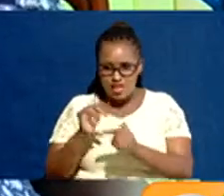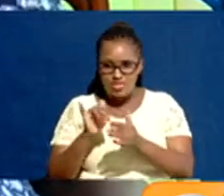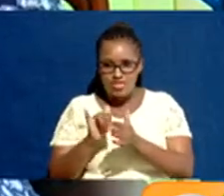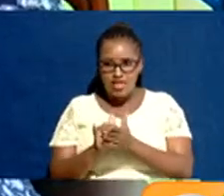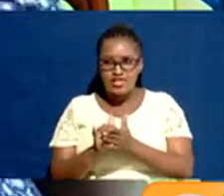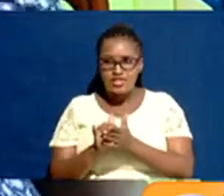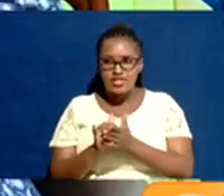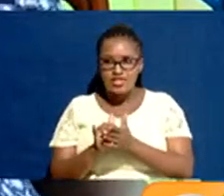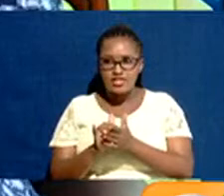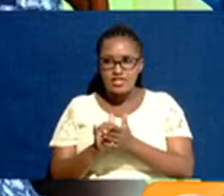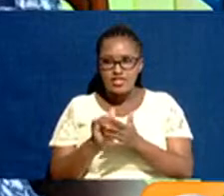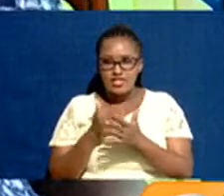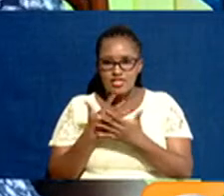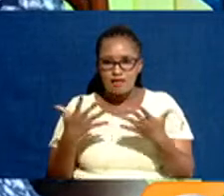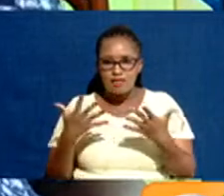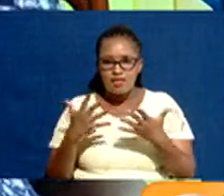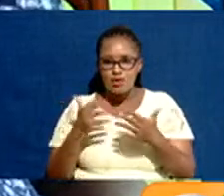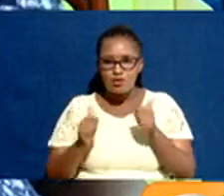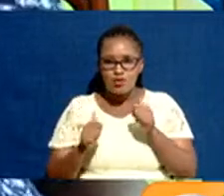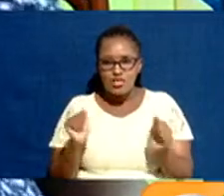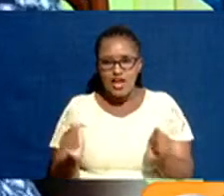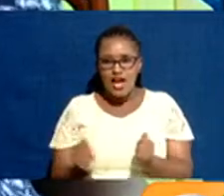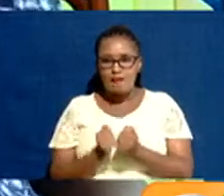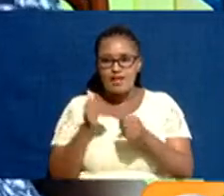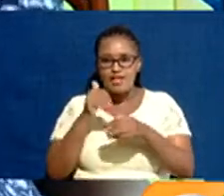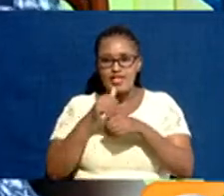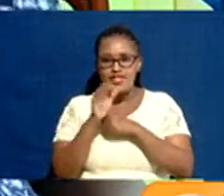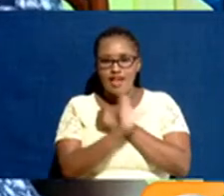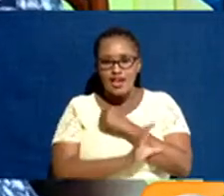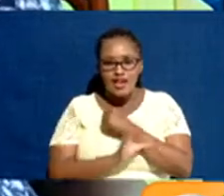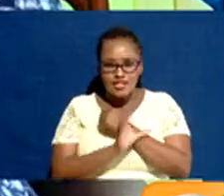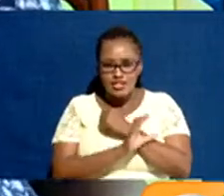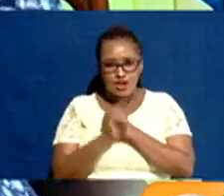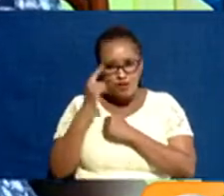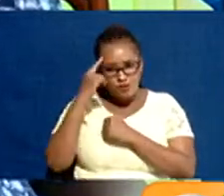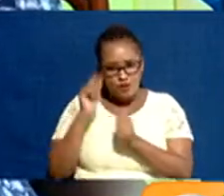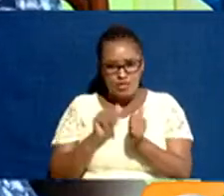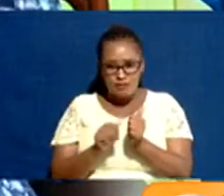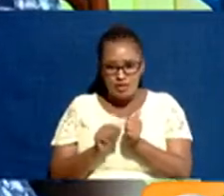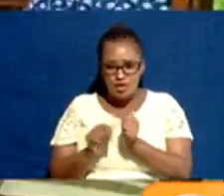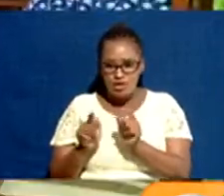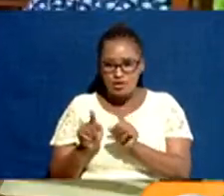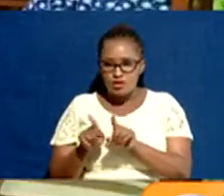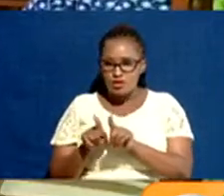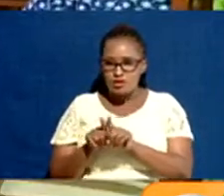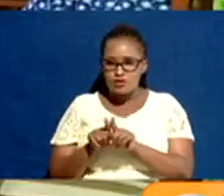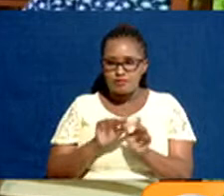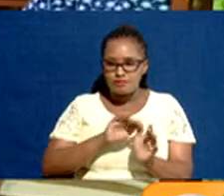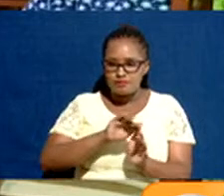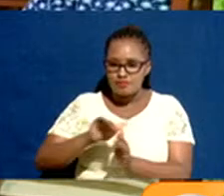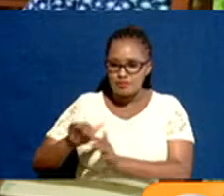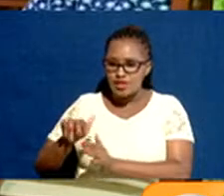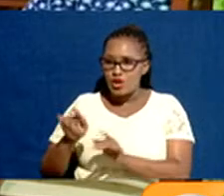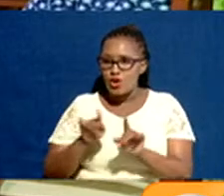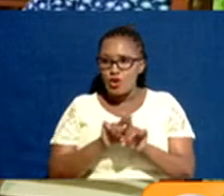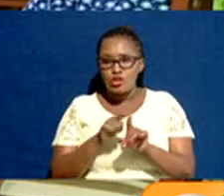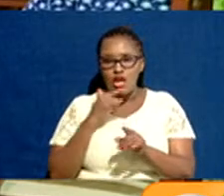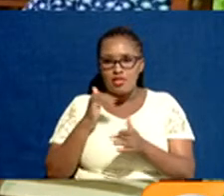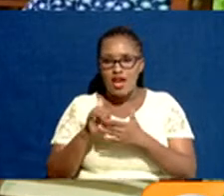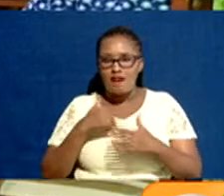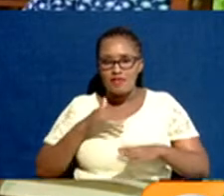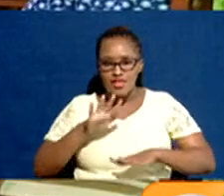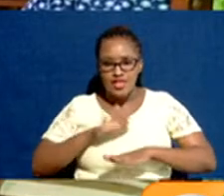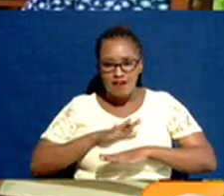pilot. It's going to be replicated across the country for other crops, not just maize. Okay, but Excellency Mr. President, before we transition, you said sufficient